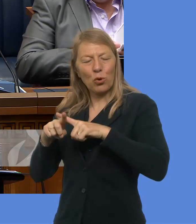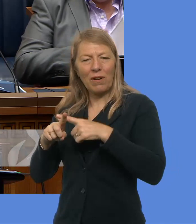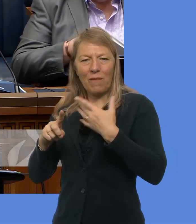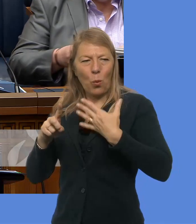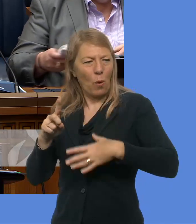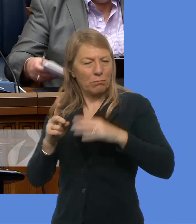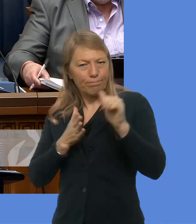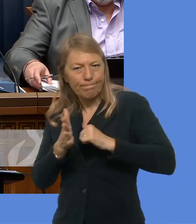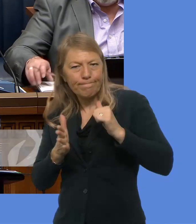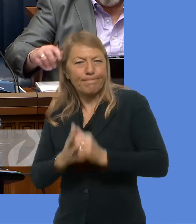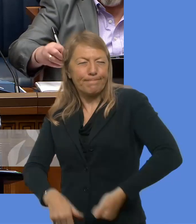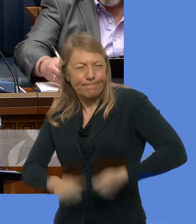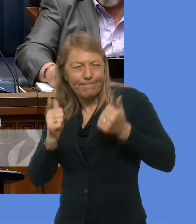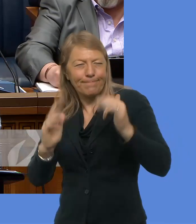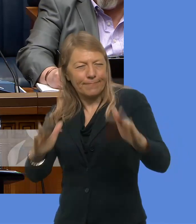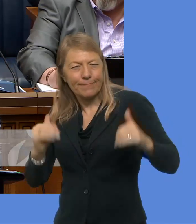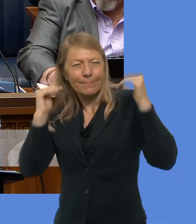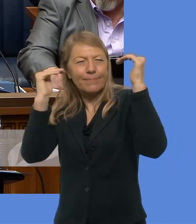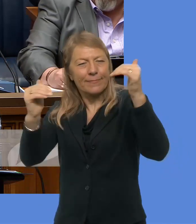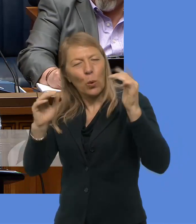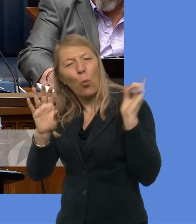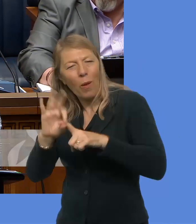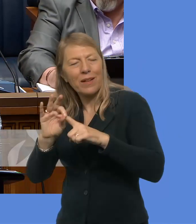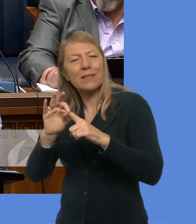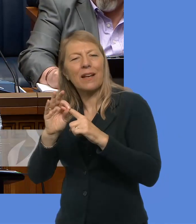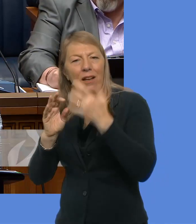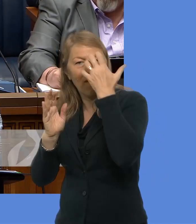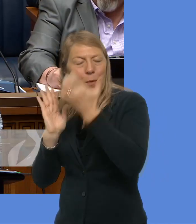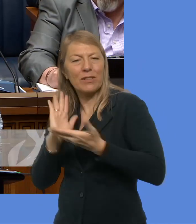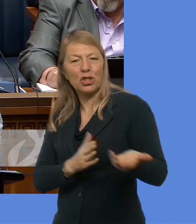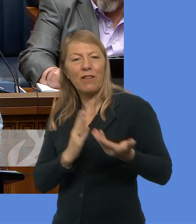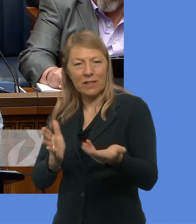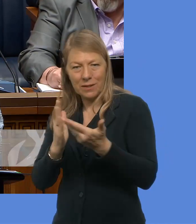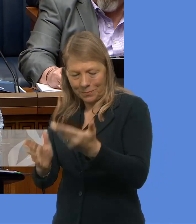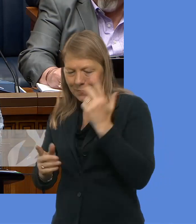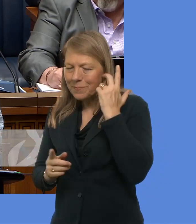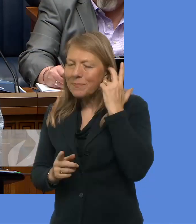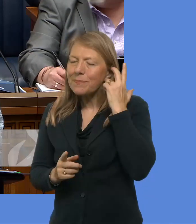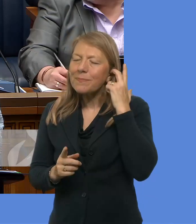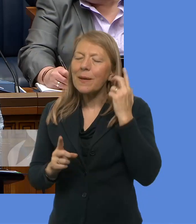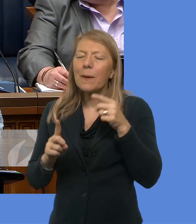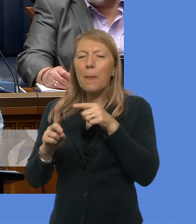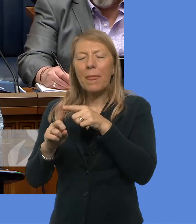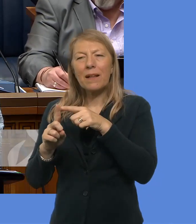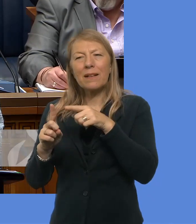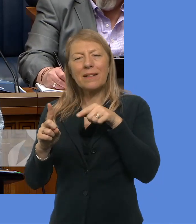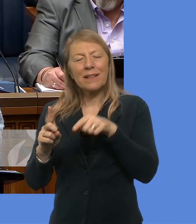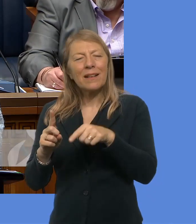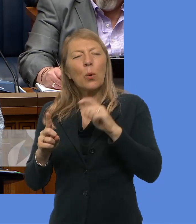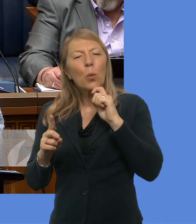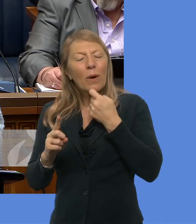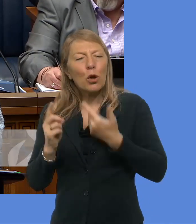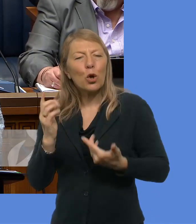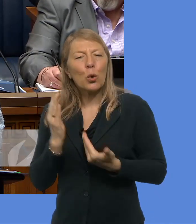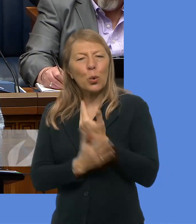here. My officials are engaging with their Treasury counterparts on the application of the needs-based adjustment